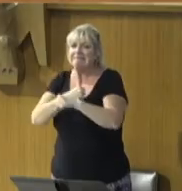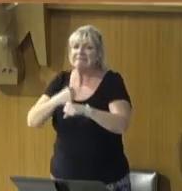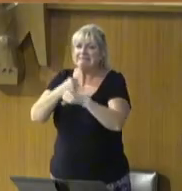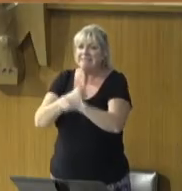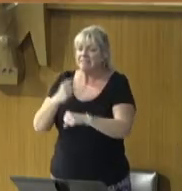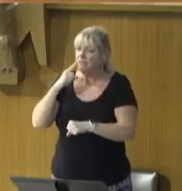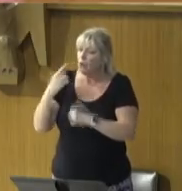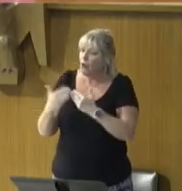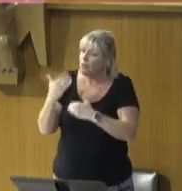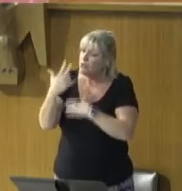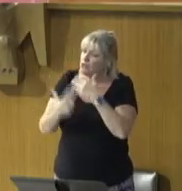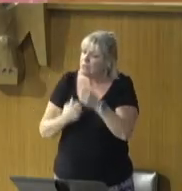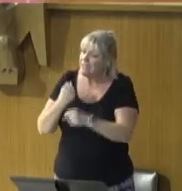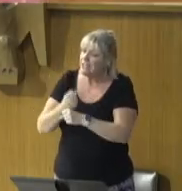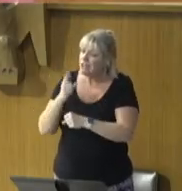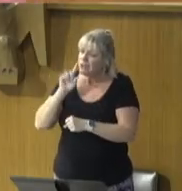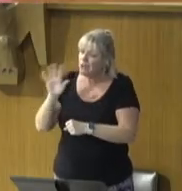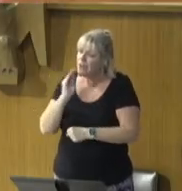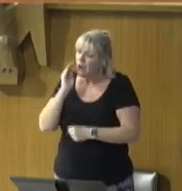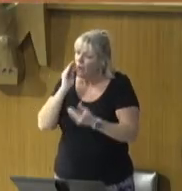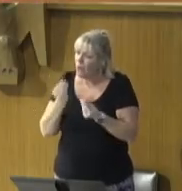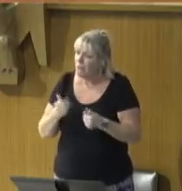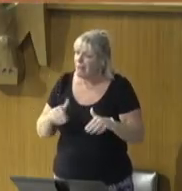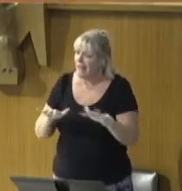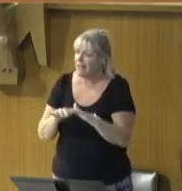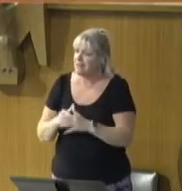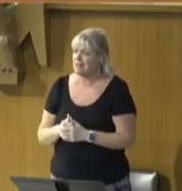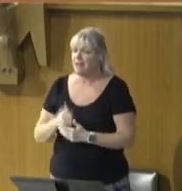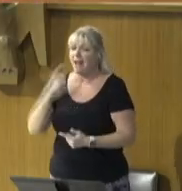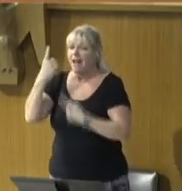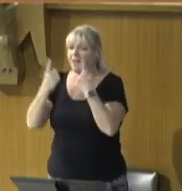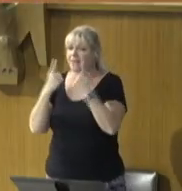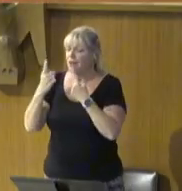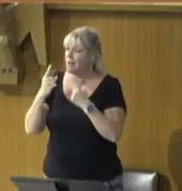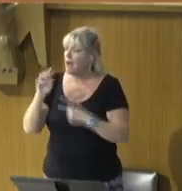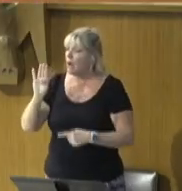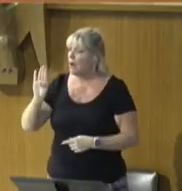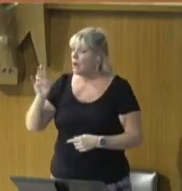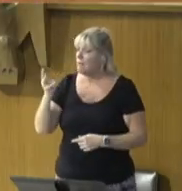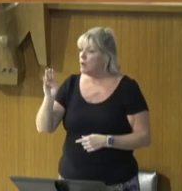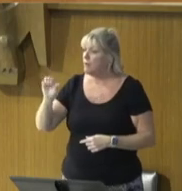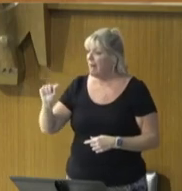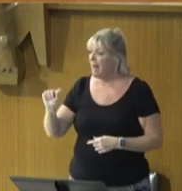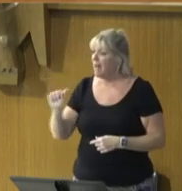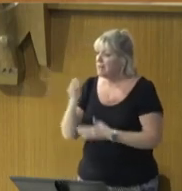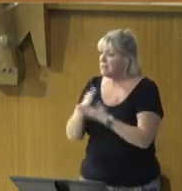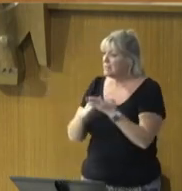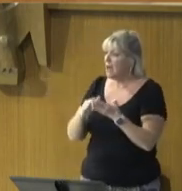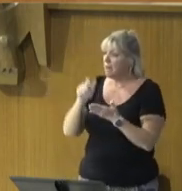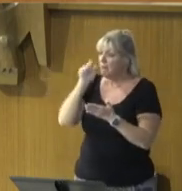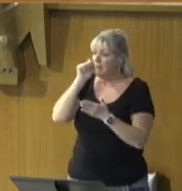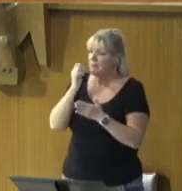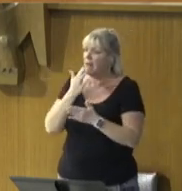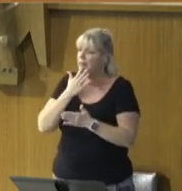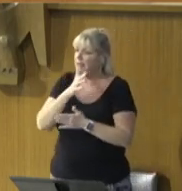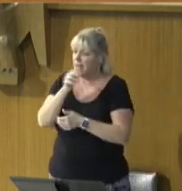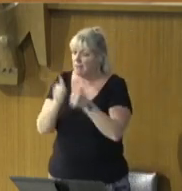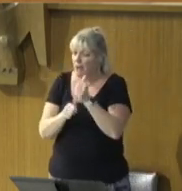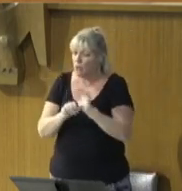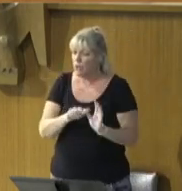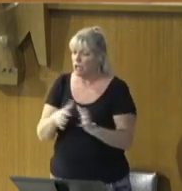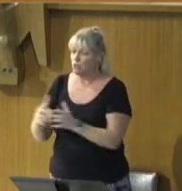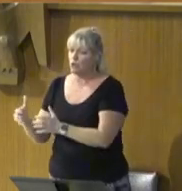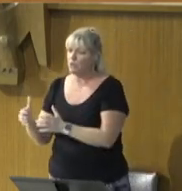three years now. I think about ethnic minorities in Burma being exterminated while our news channels are